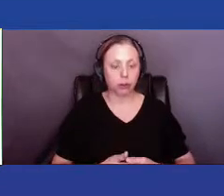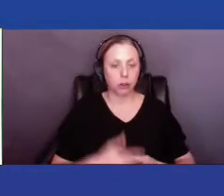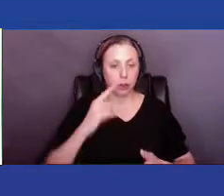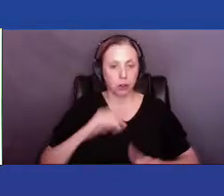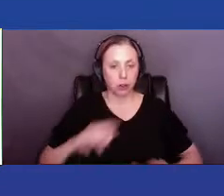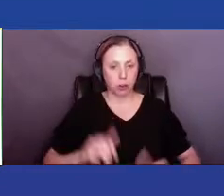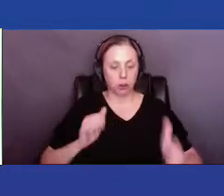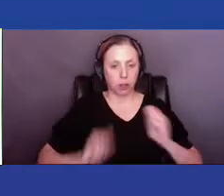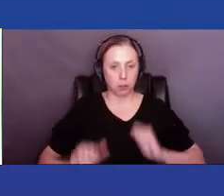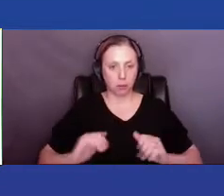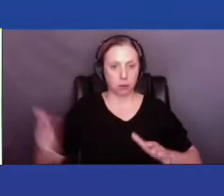performance intervention. Next slide.